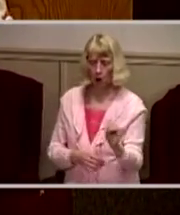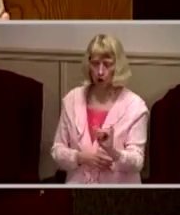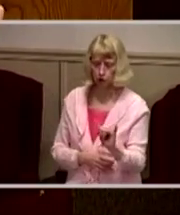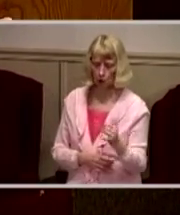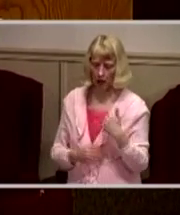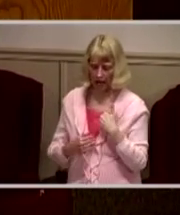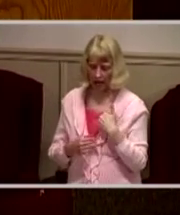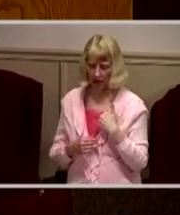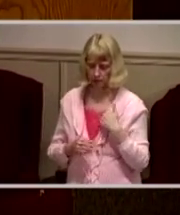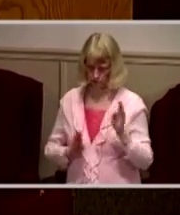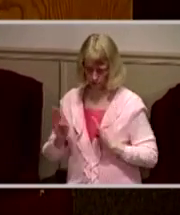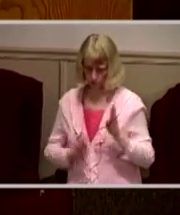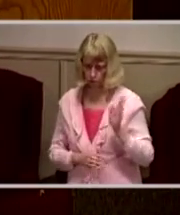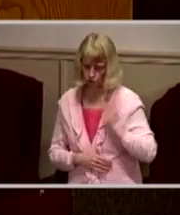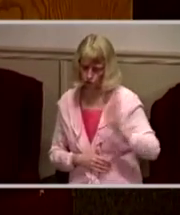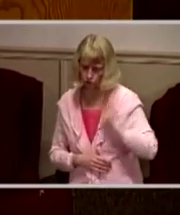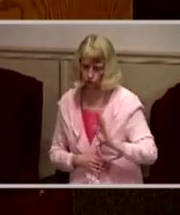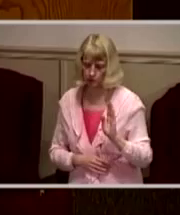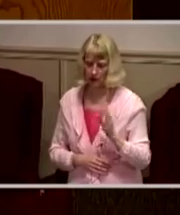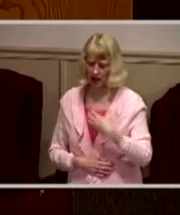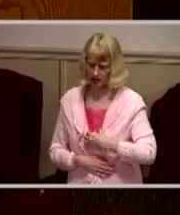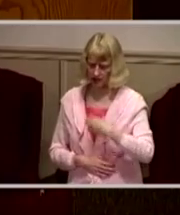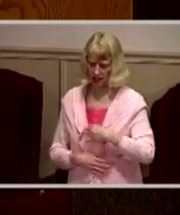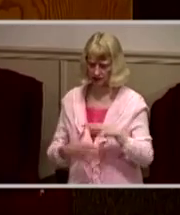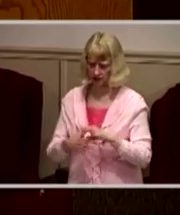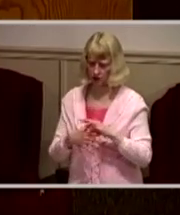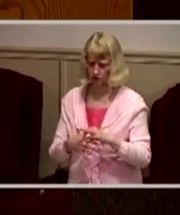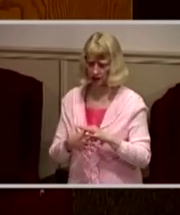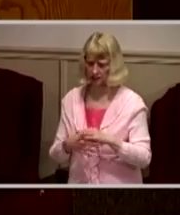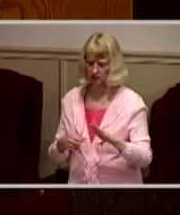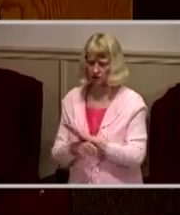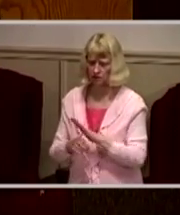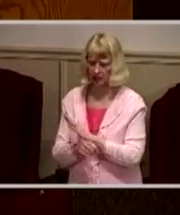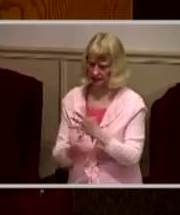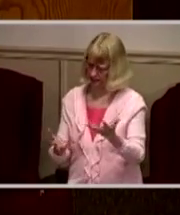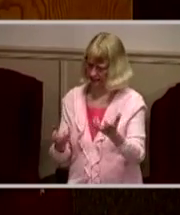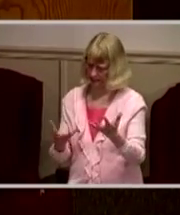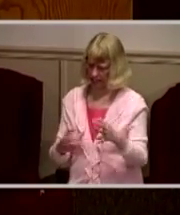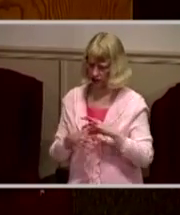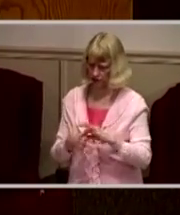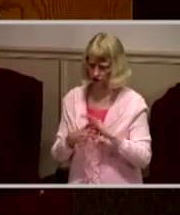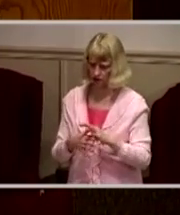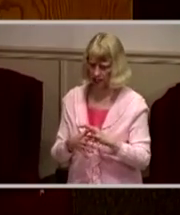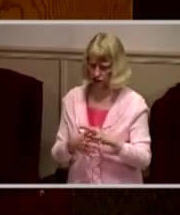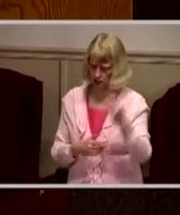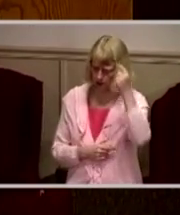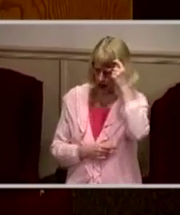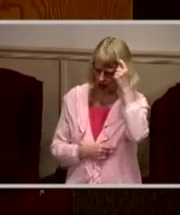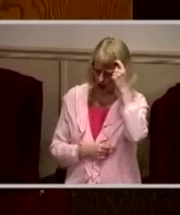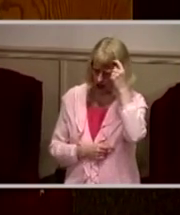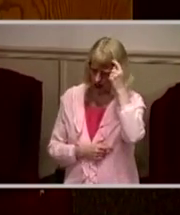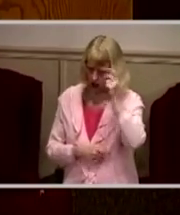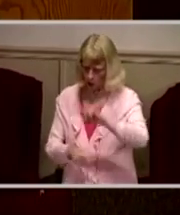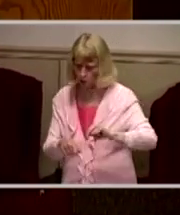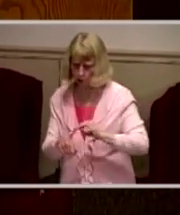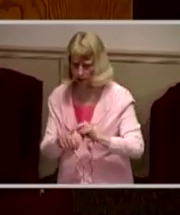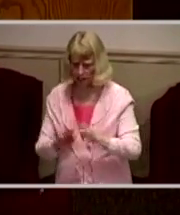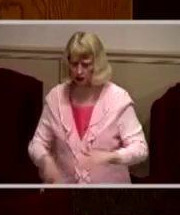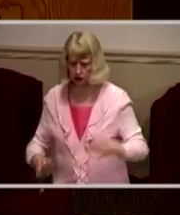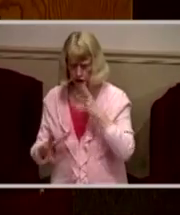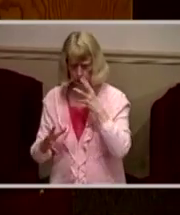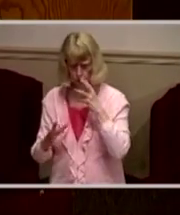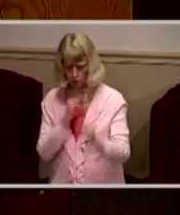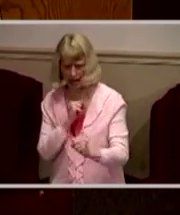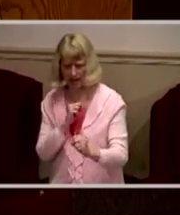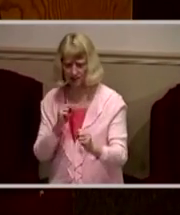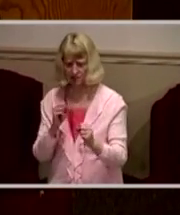we all had our conversation in times past, in the lust of our flesh, fulfilling the desires of the flesh and of the mind, and were by